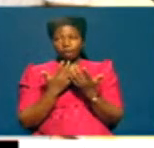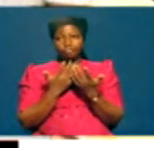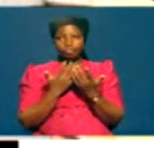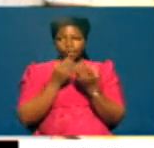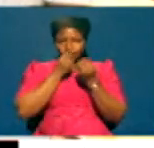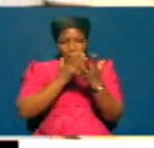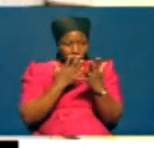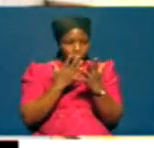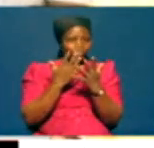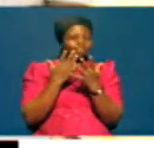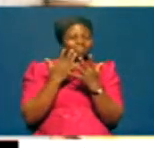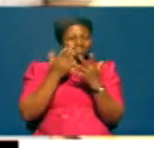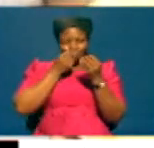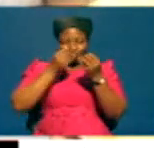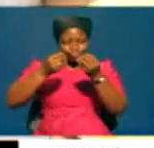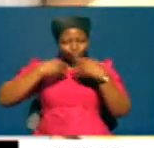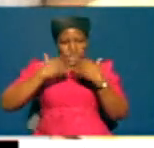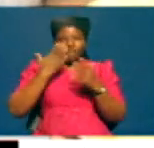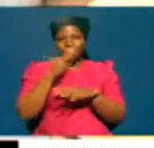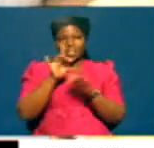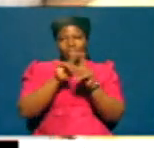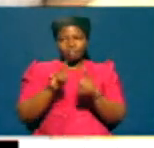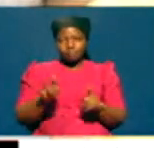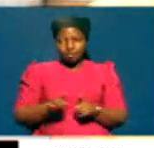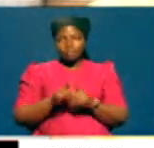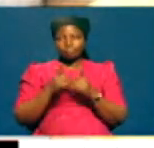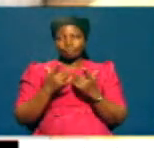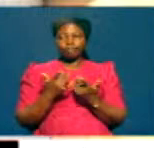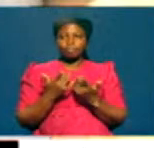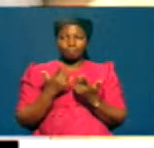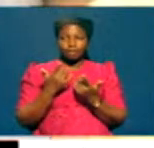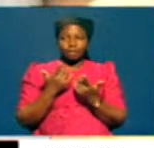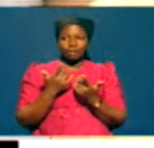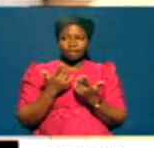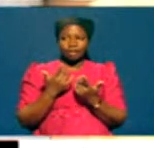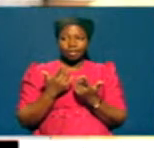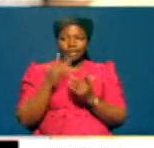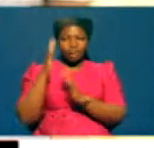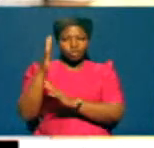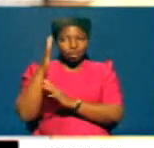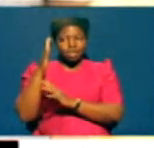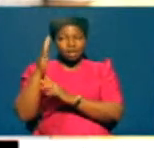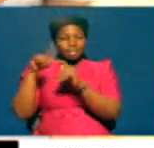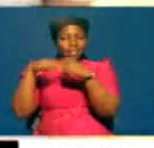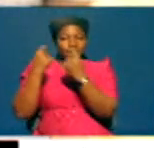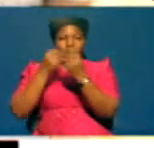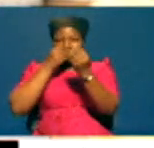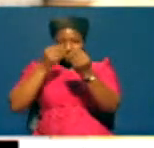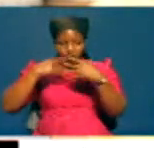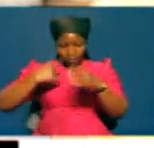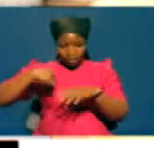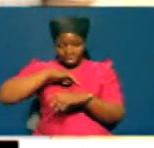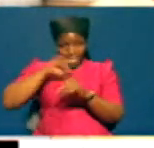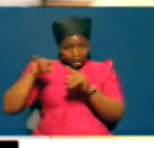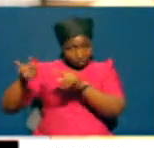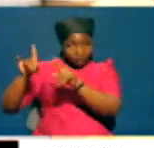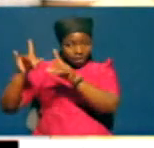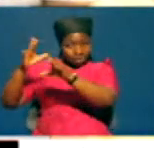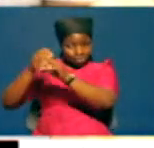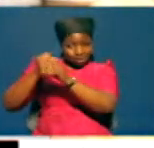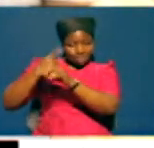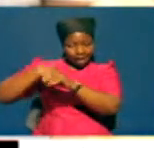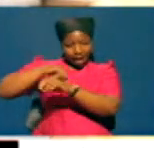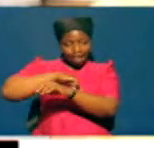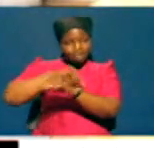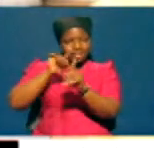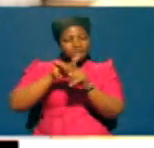someone, we trust them and they trust us because that's how we work. And when they raise issues, when they tell us this person